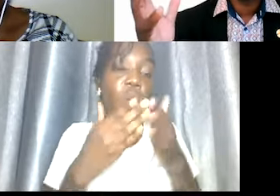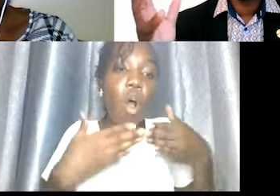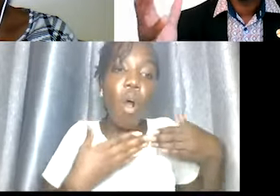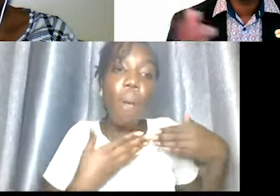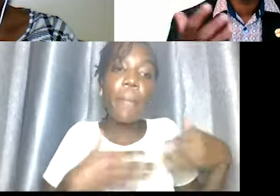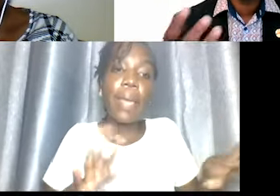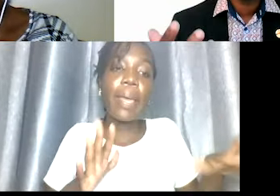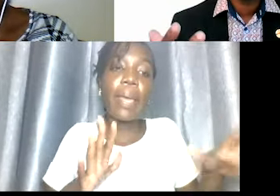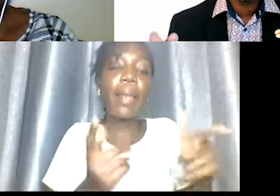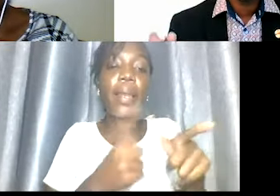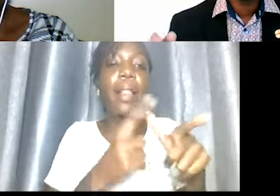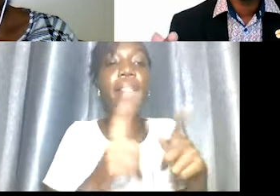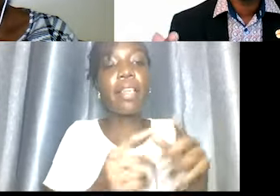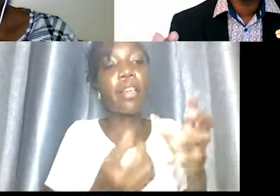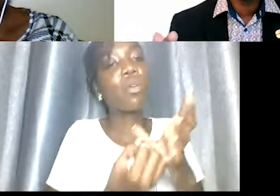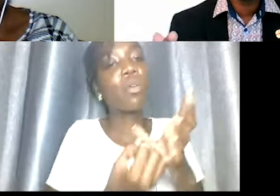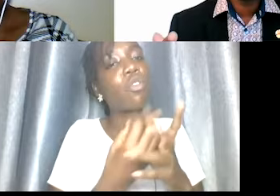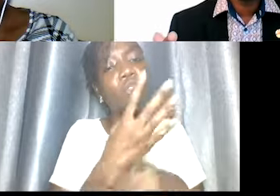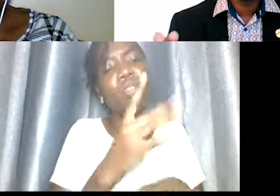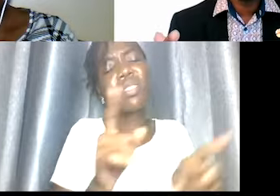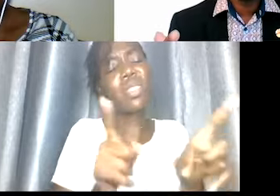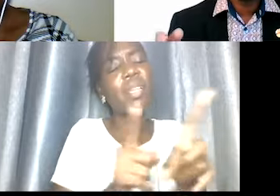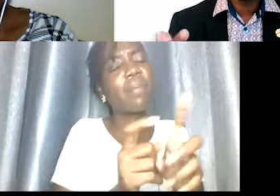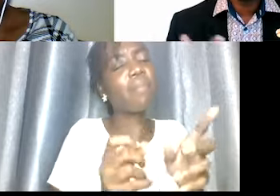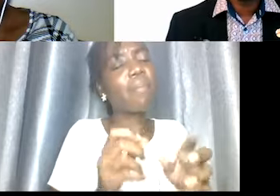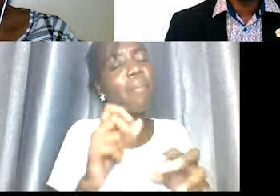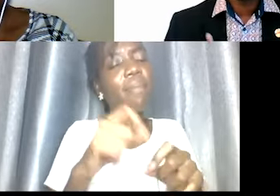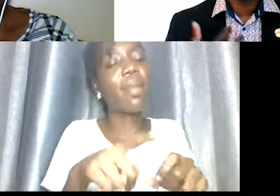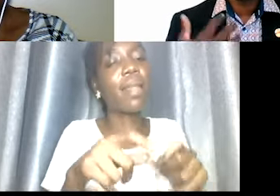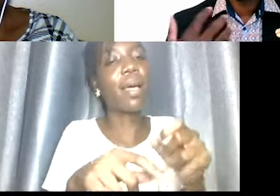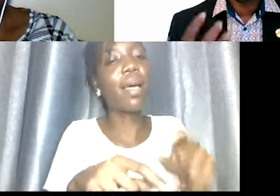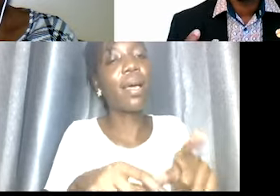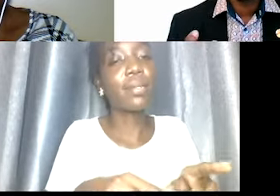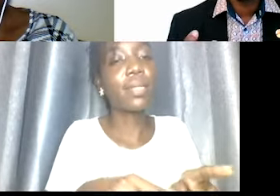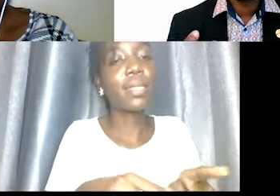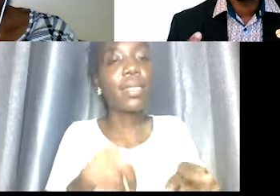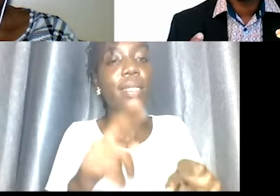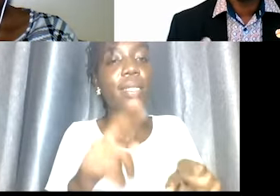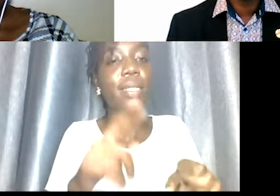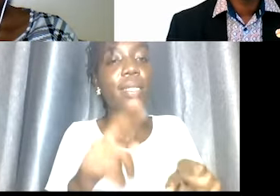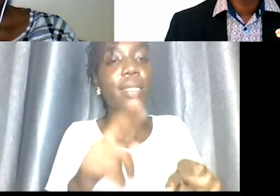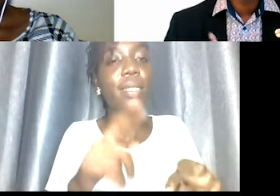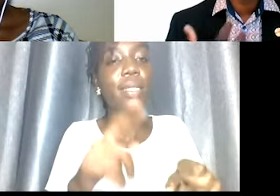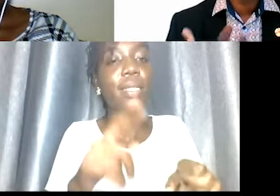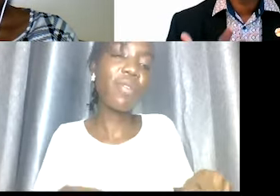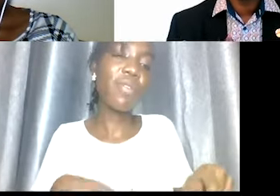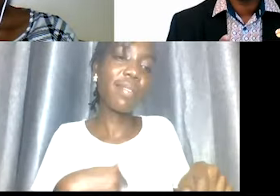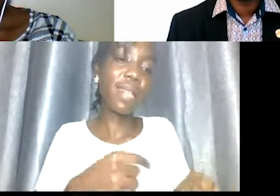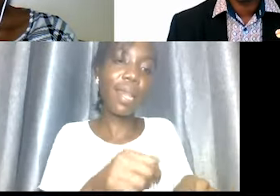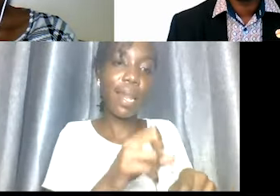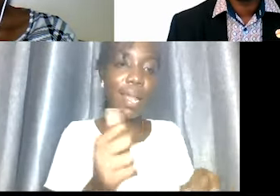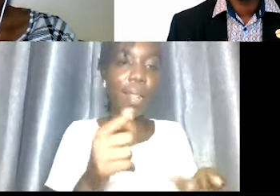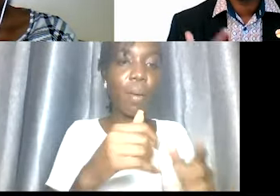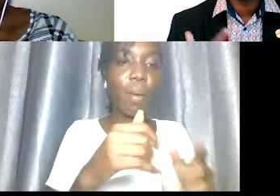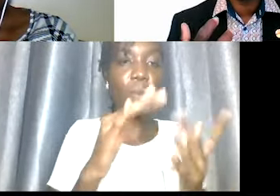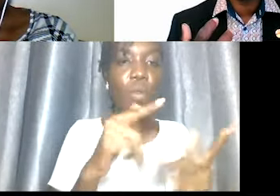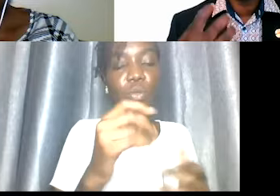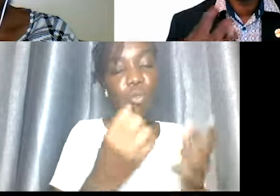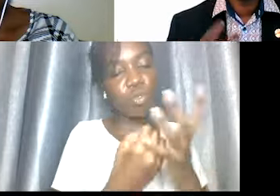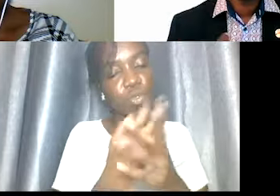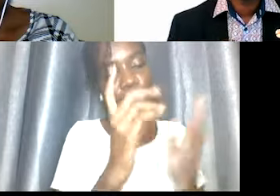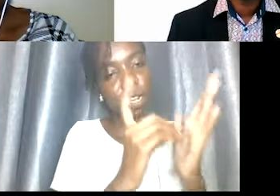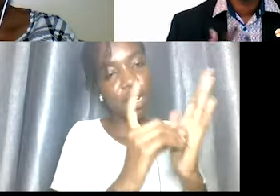grow. It's just like a plant. When the more you feed into others, the more you grow and develop, because the